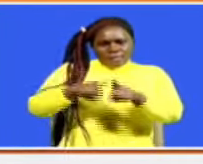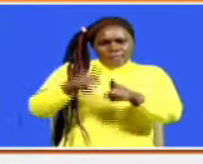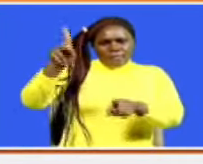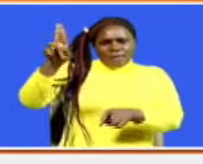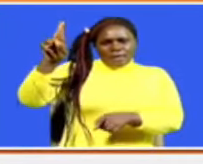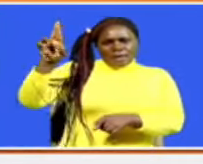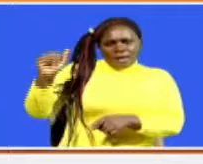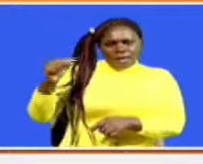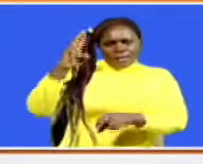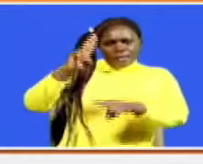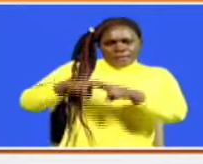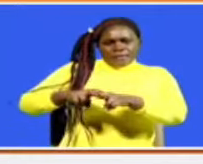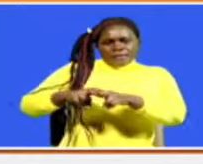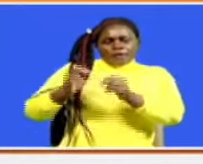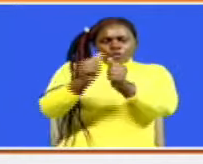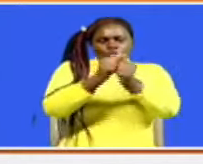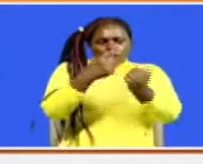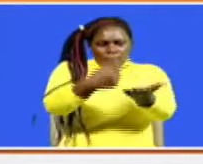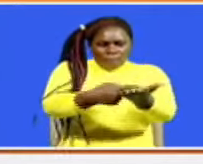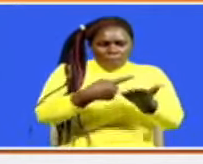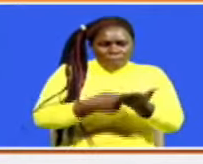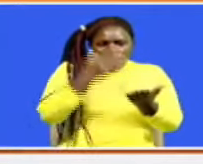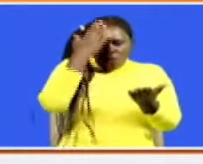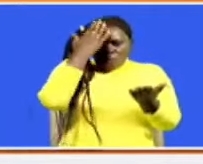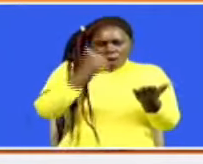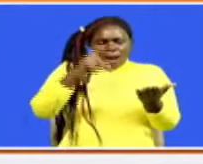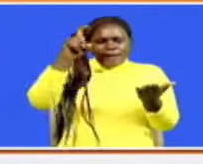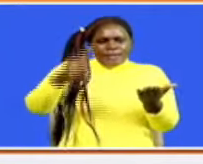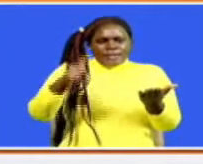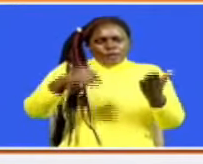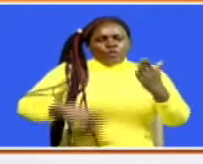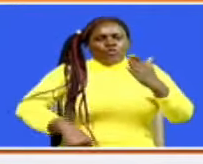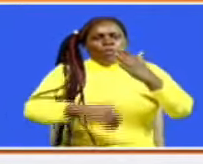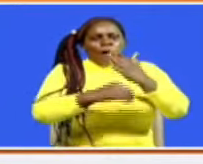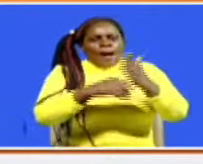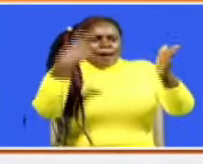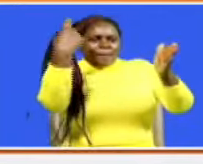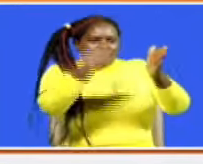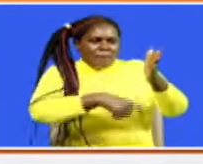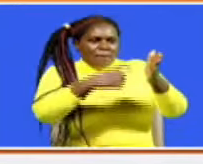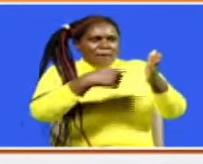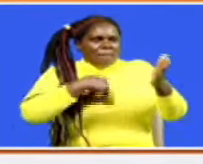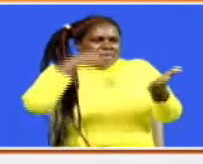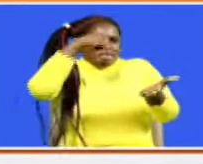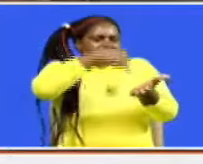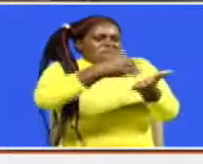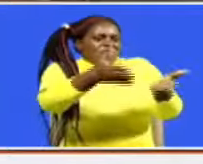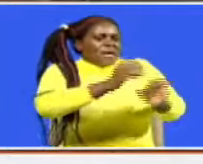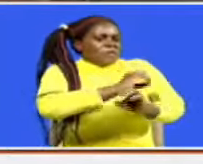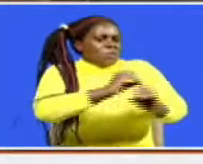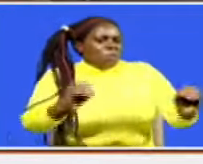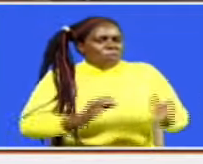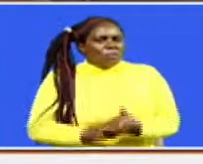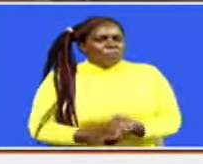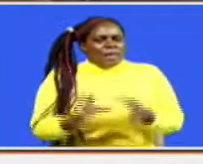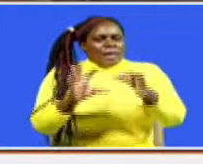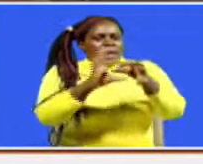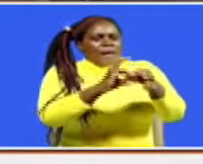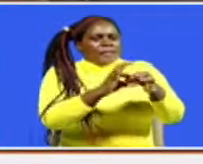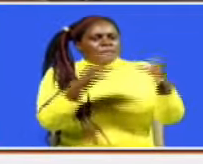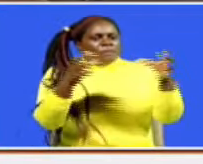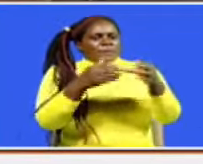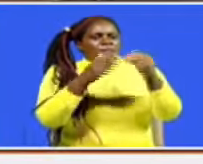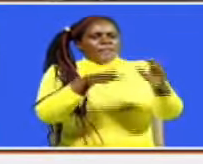KRA sitting together and discussing why there's need to increase those taxes. So I'm not involved in that. Azimio party leader